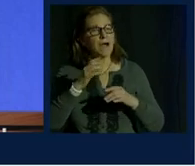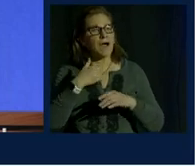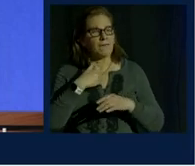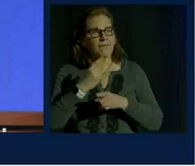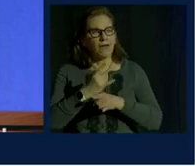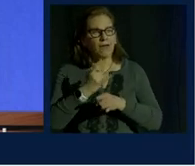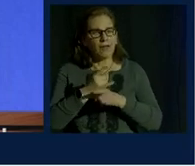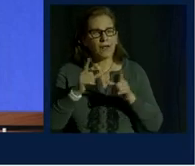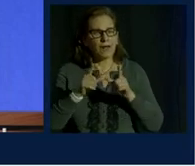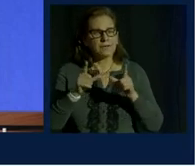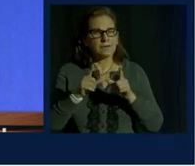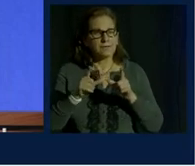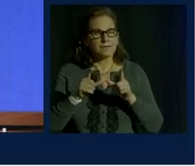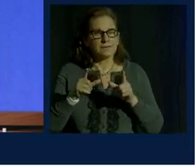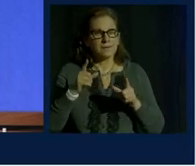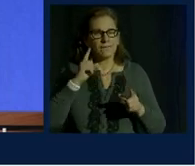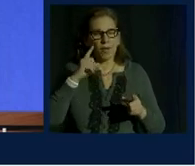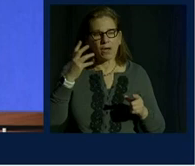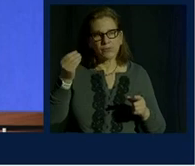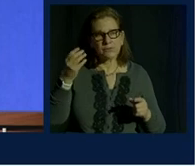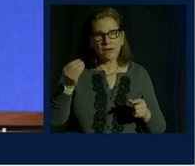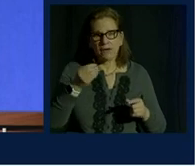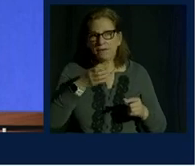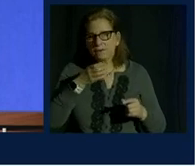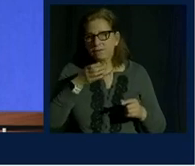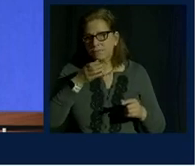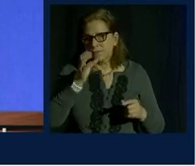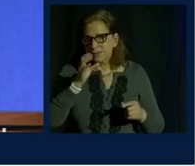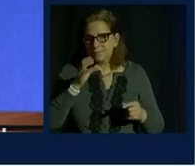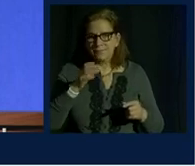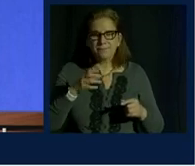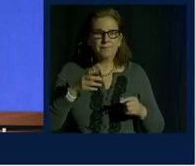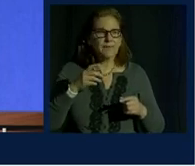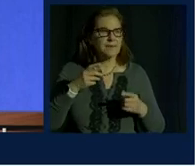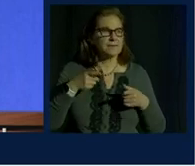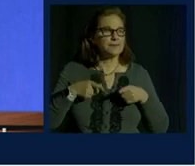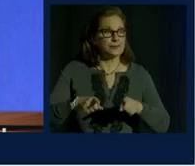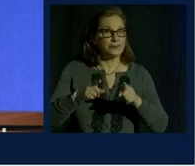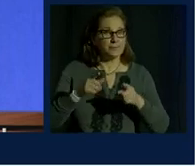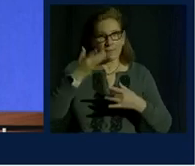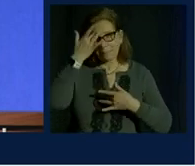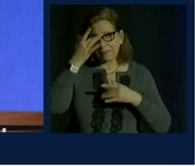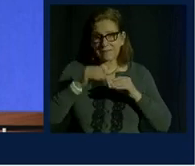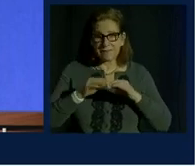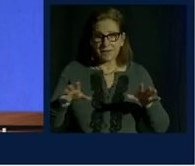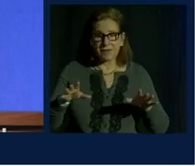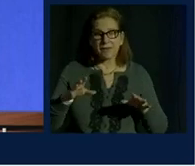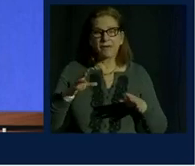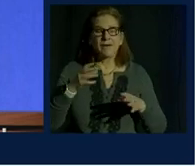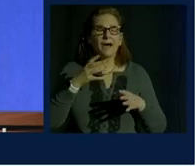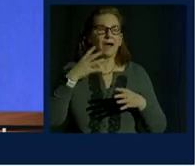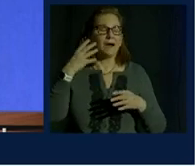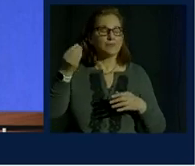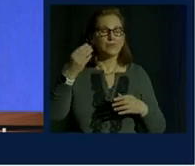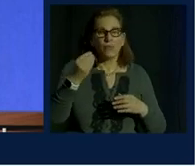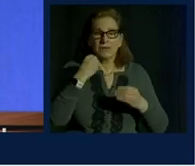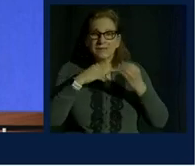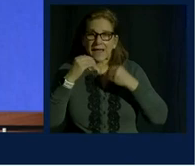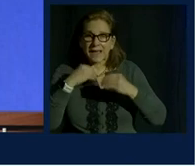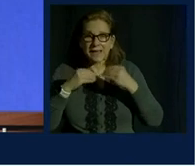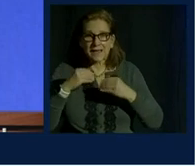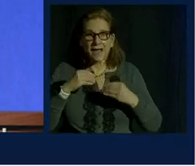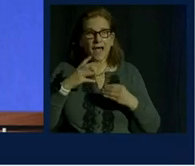Our outdoor streeteries have been beneficial during the pandemic to promote outdoor dining and allow businesses to